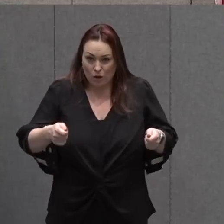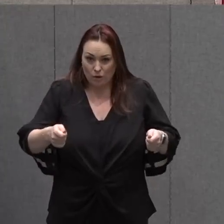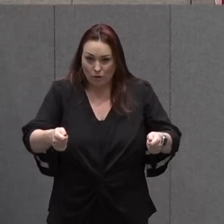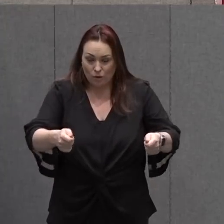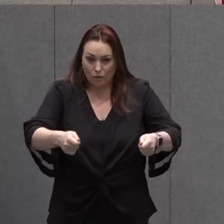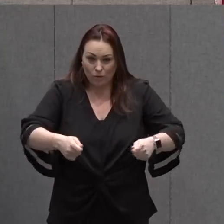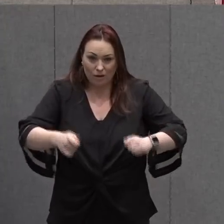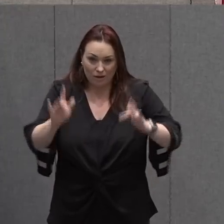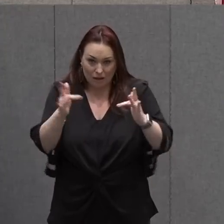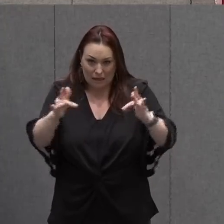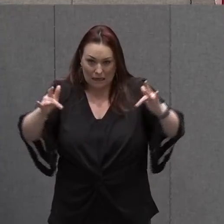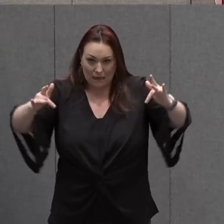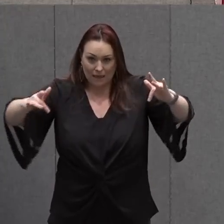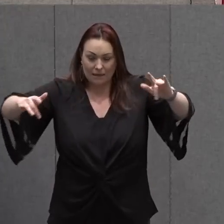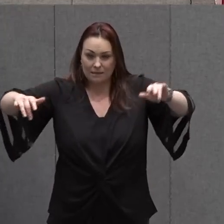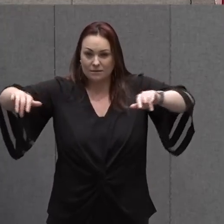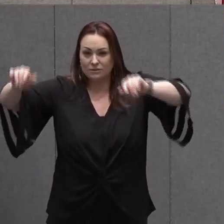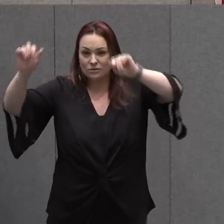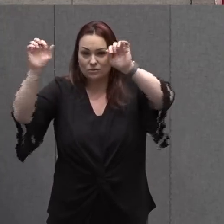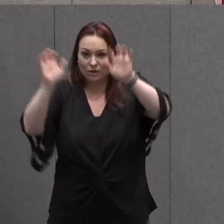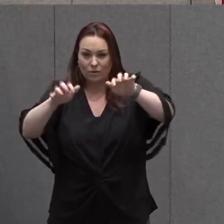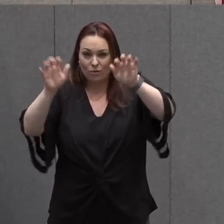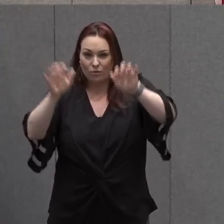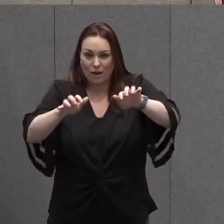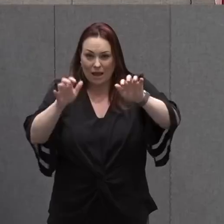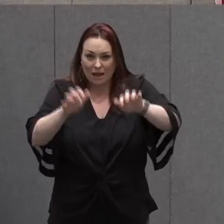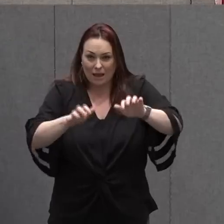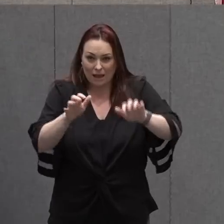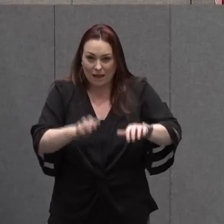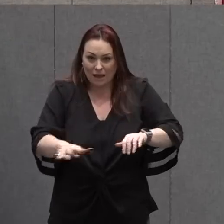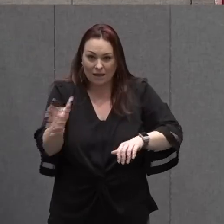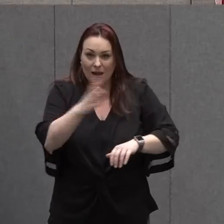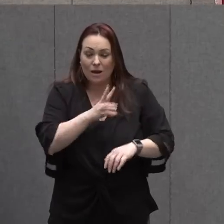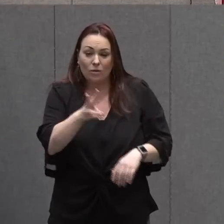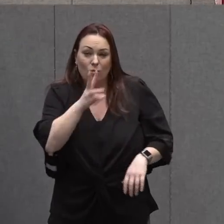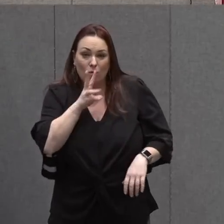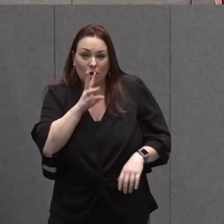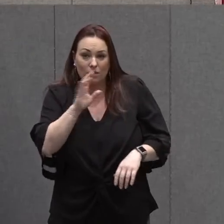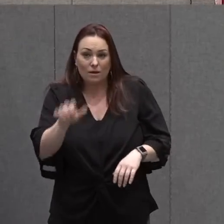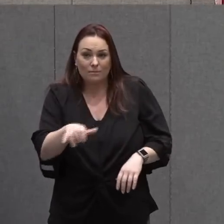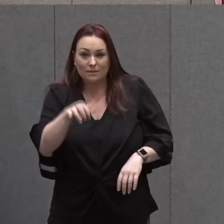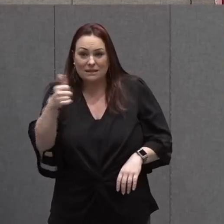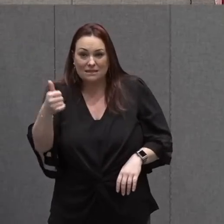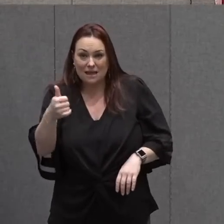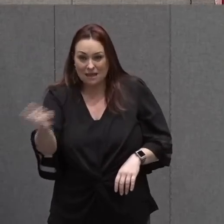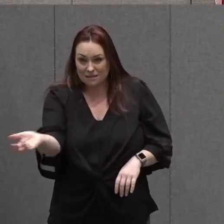water, besides the white chickens. What do you think of that?